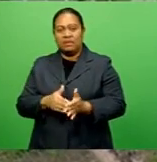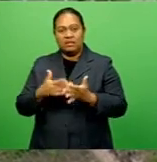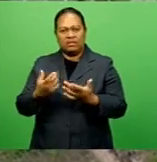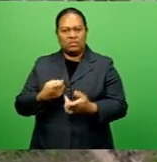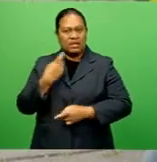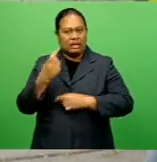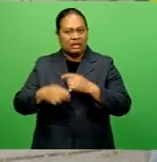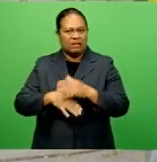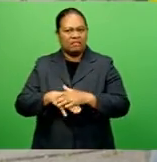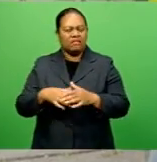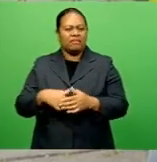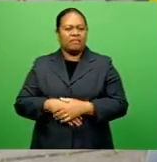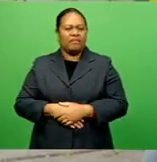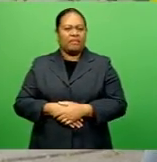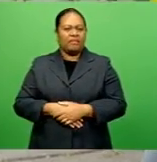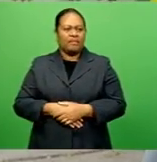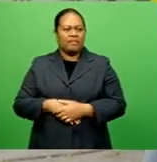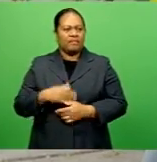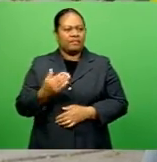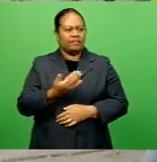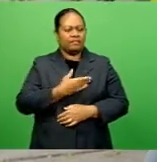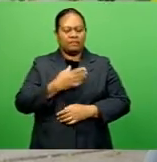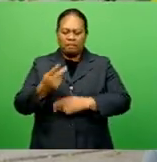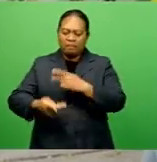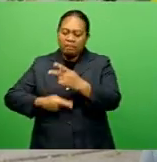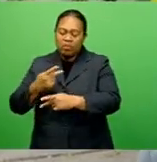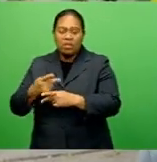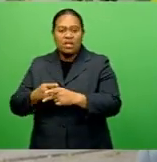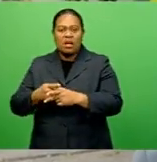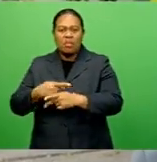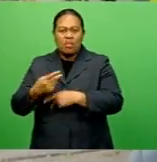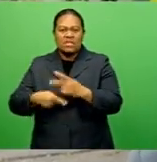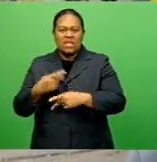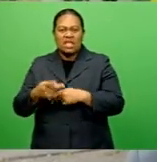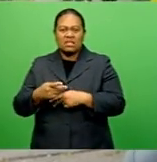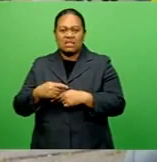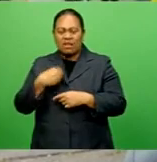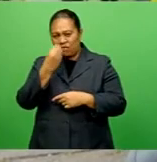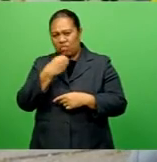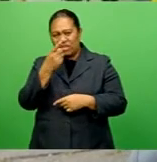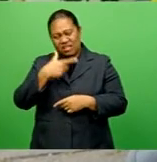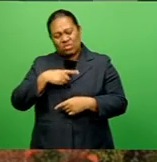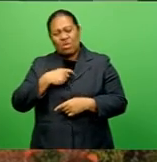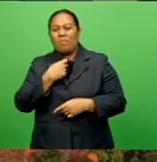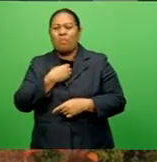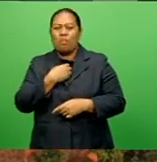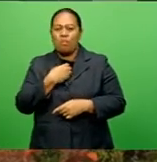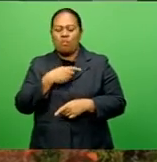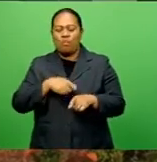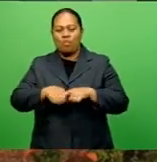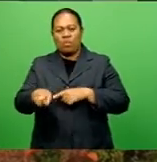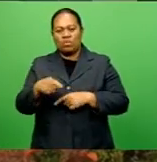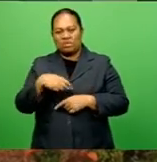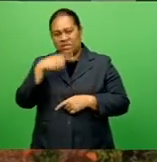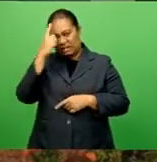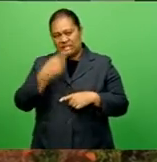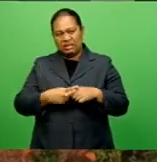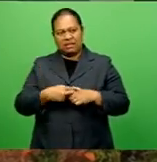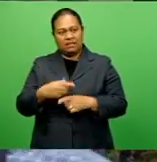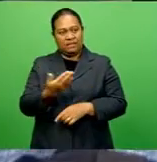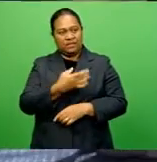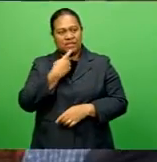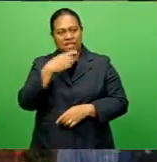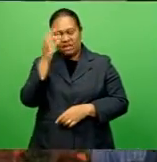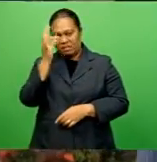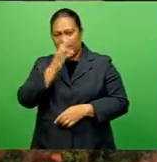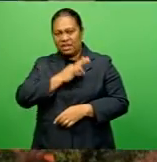have processed food. Processed food, that is why they get sick. Processed food? I believe the